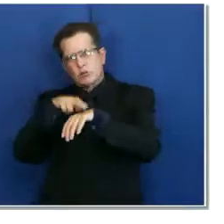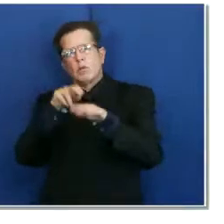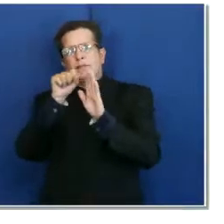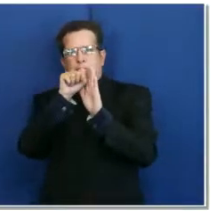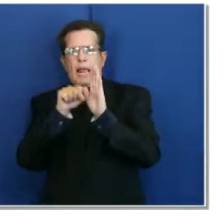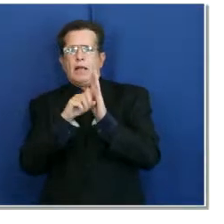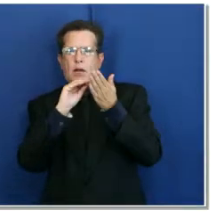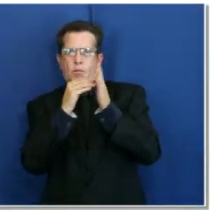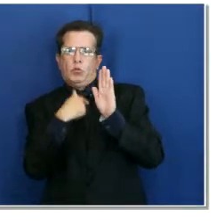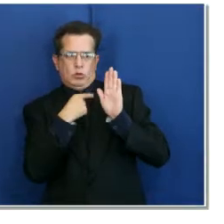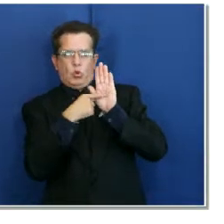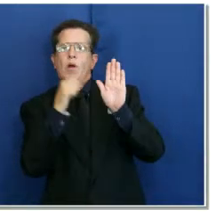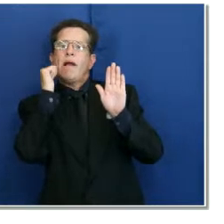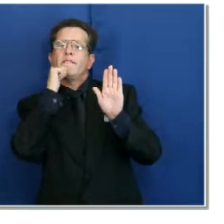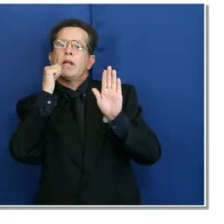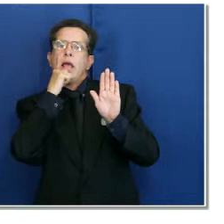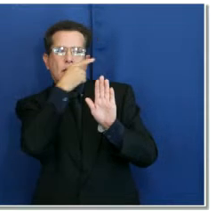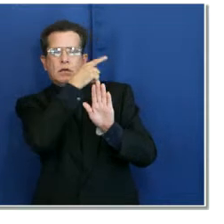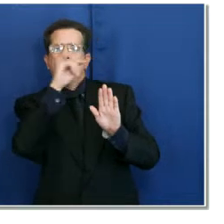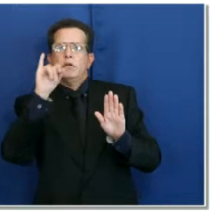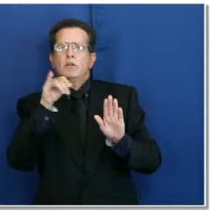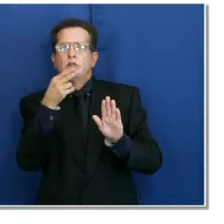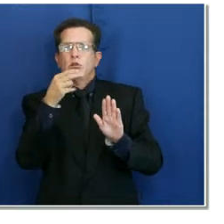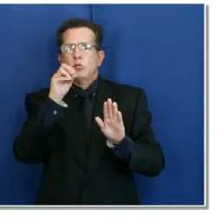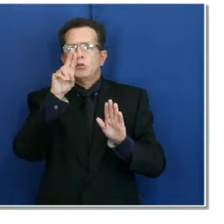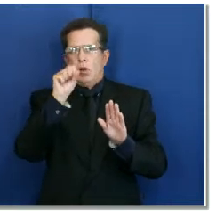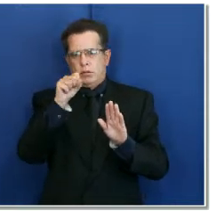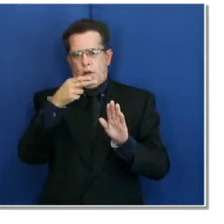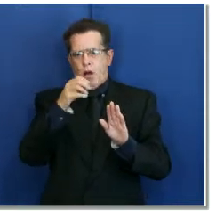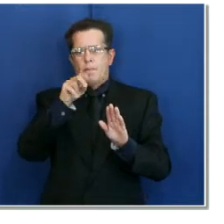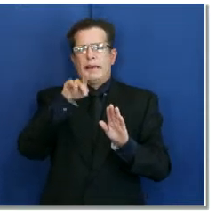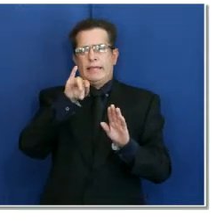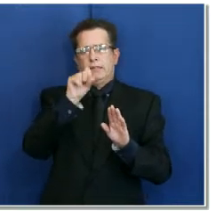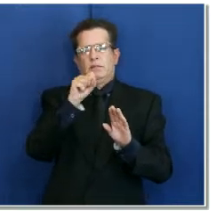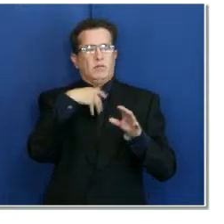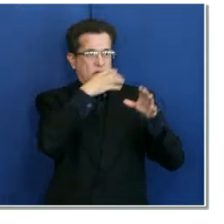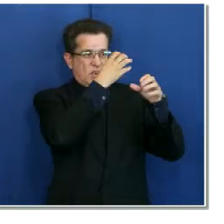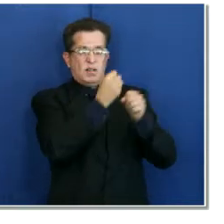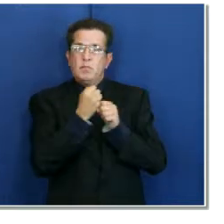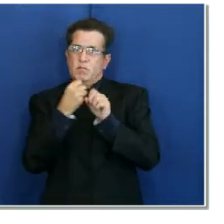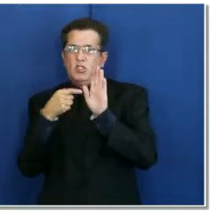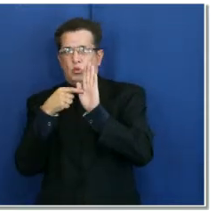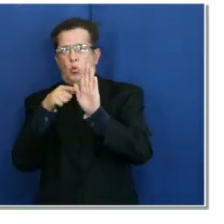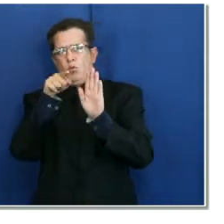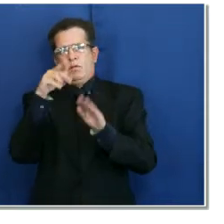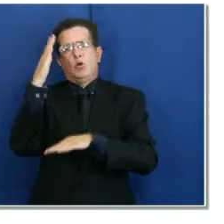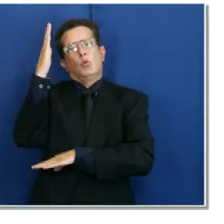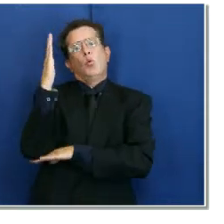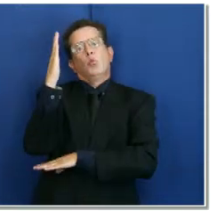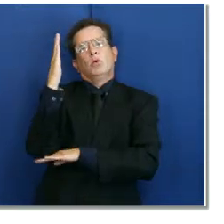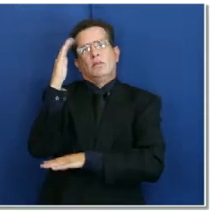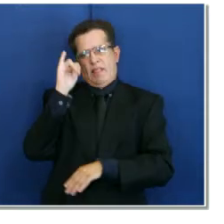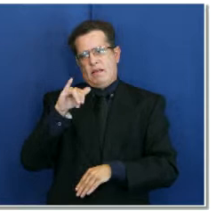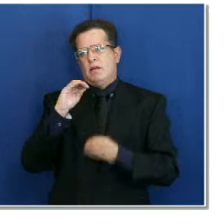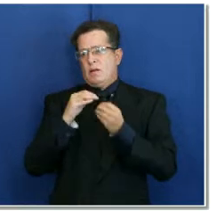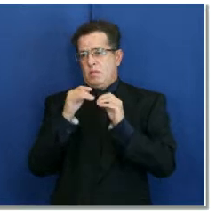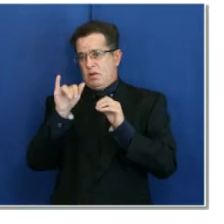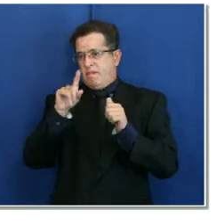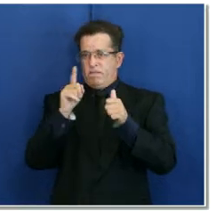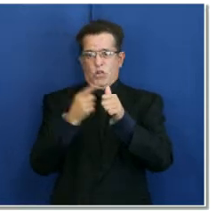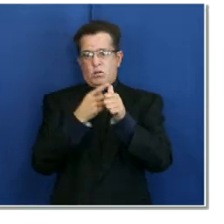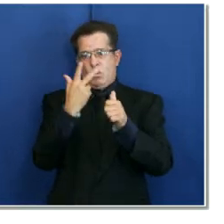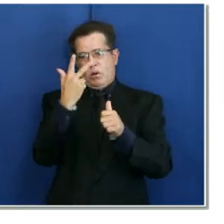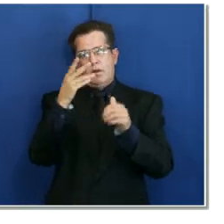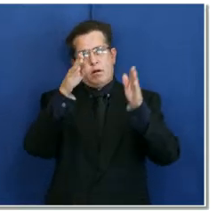that we retrieve every day from the Johns Hopkins dashboard, and it was obtained today at noon. So the first three